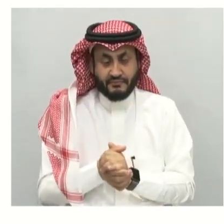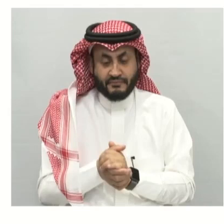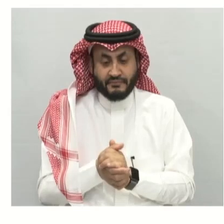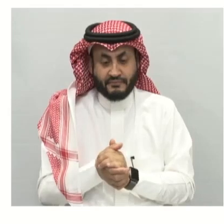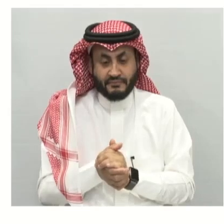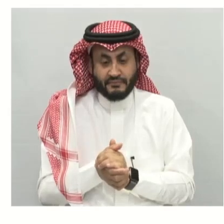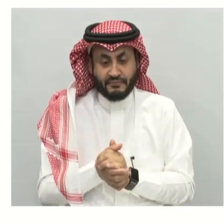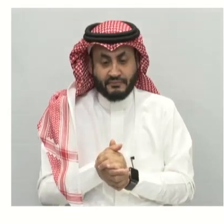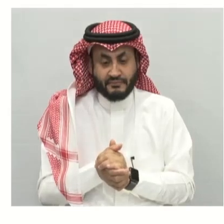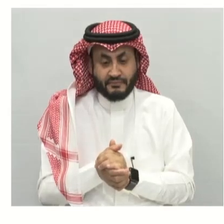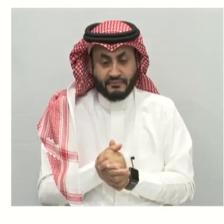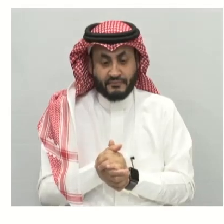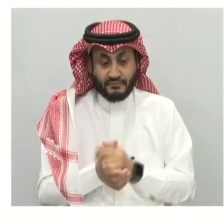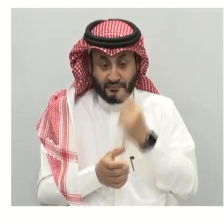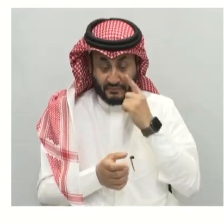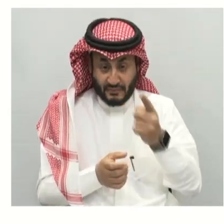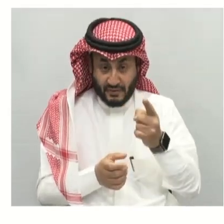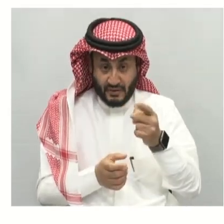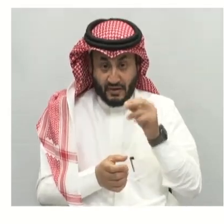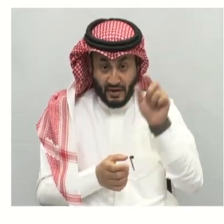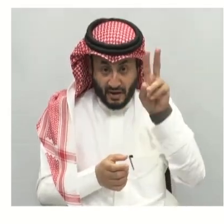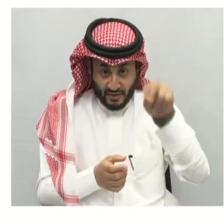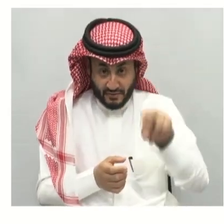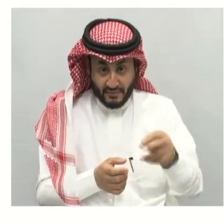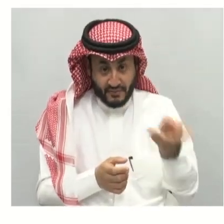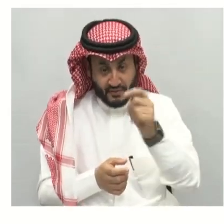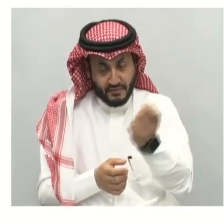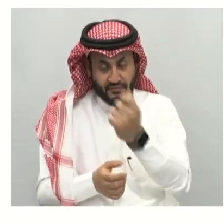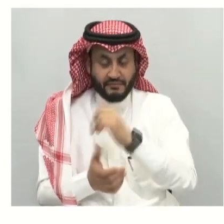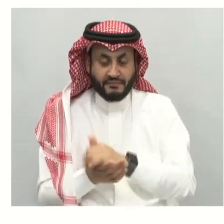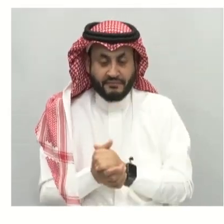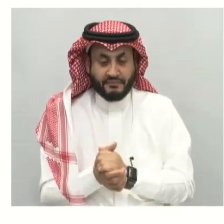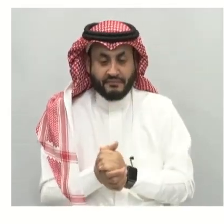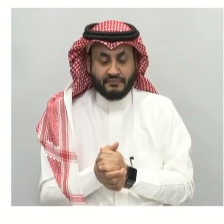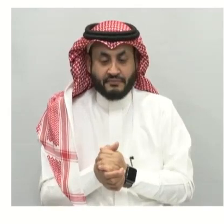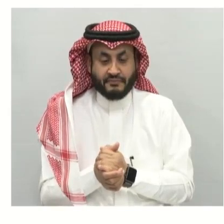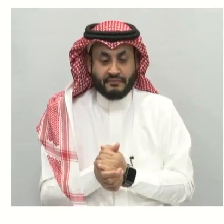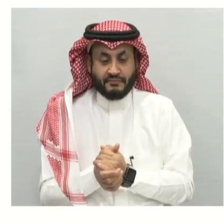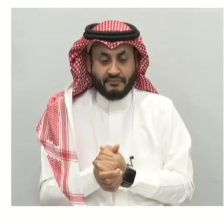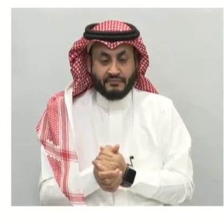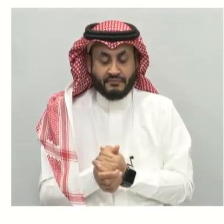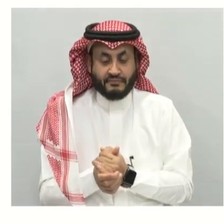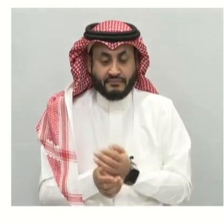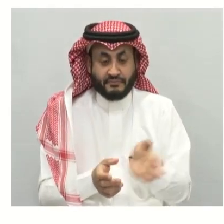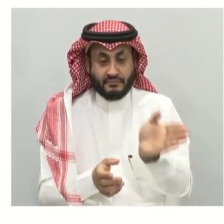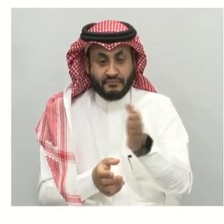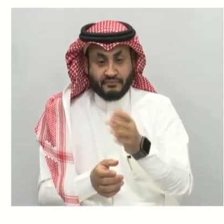I didn't trace it. I have to remind myself to trace first. Uppercase, lowercase. Next we have the